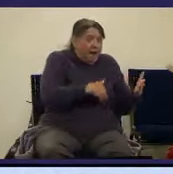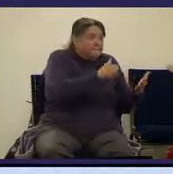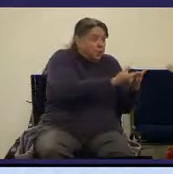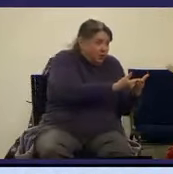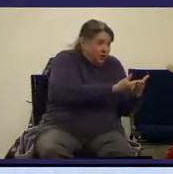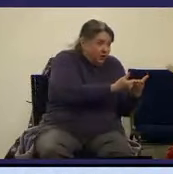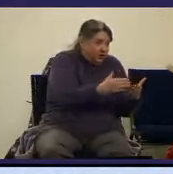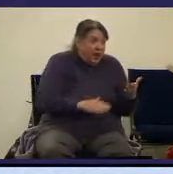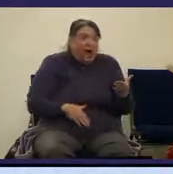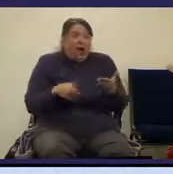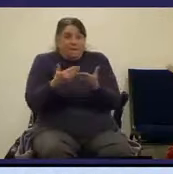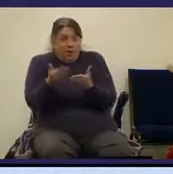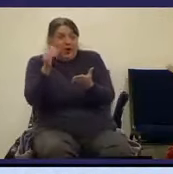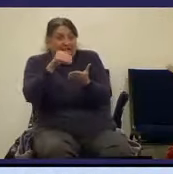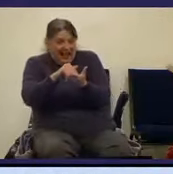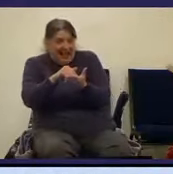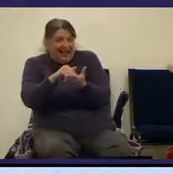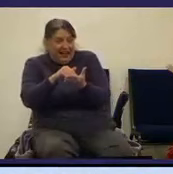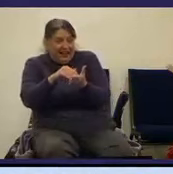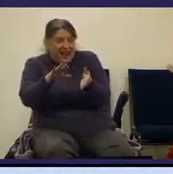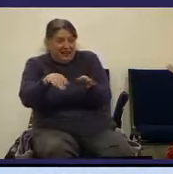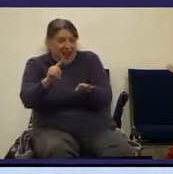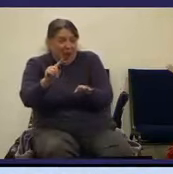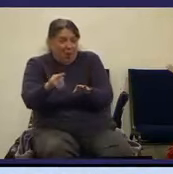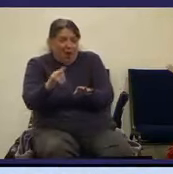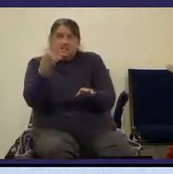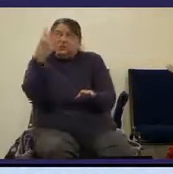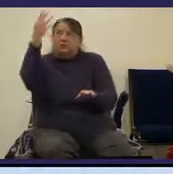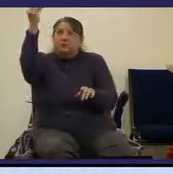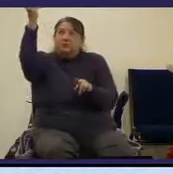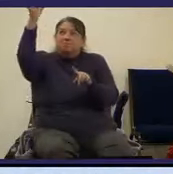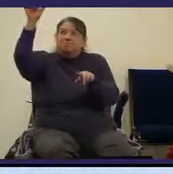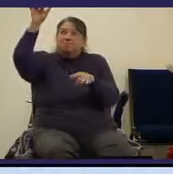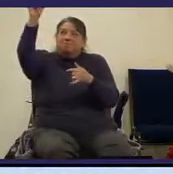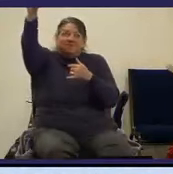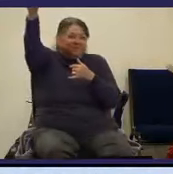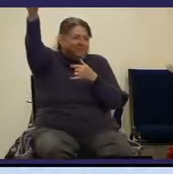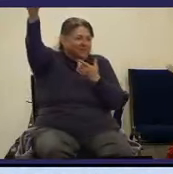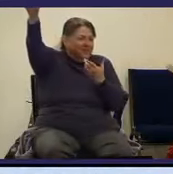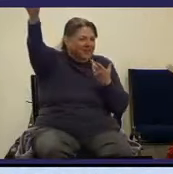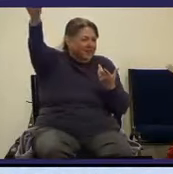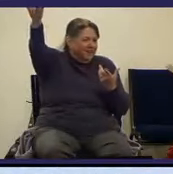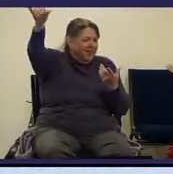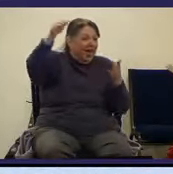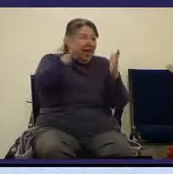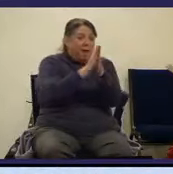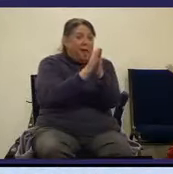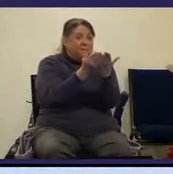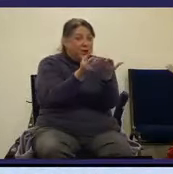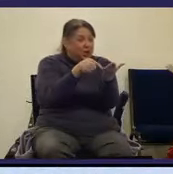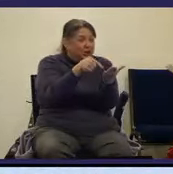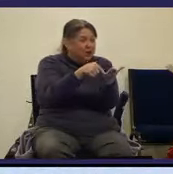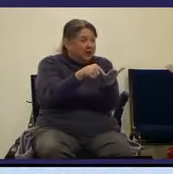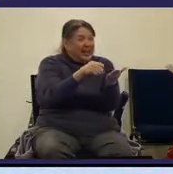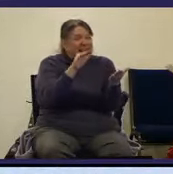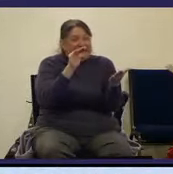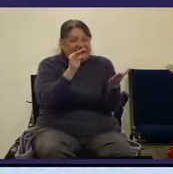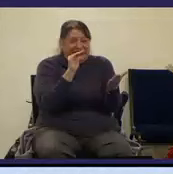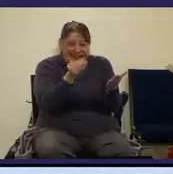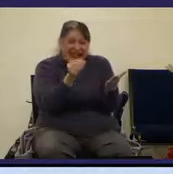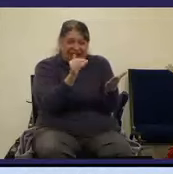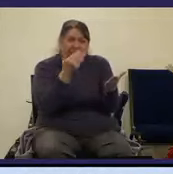life eternal in Christ Jesus. They had it all good. And I searched and